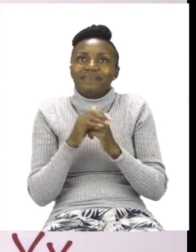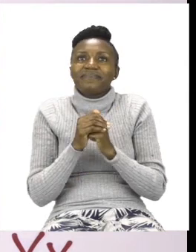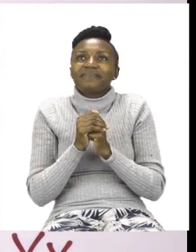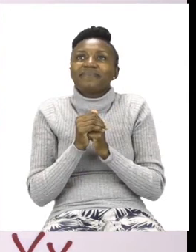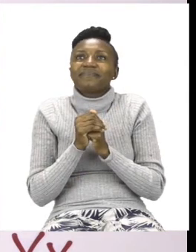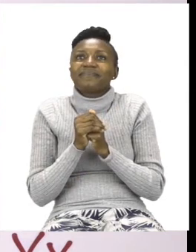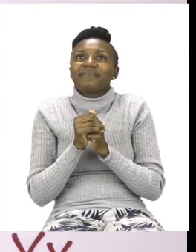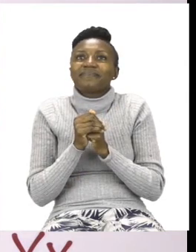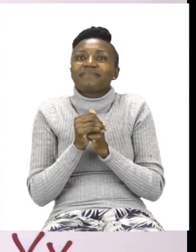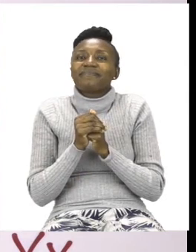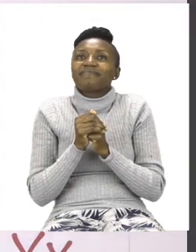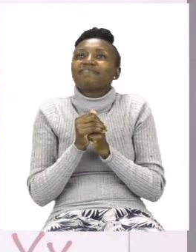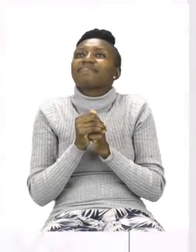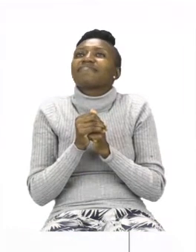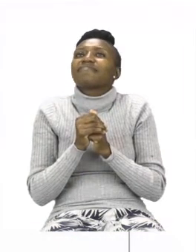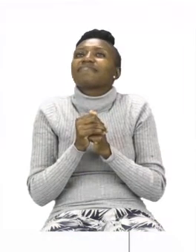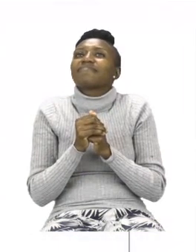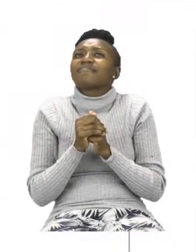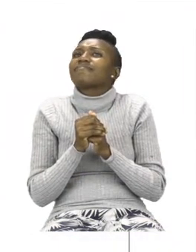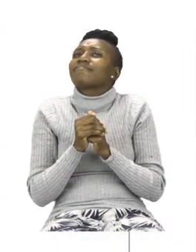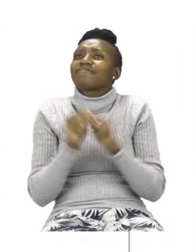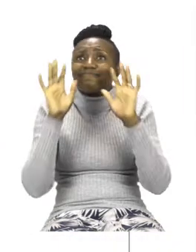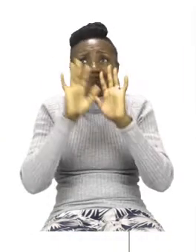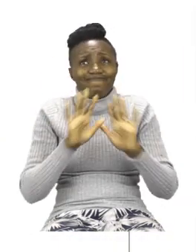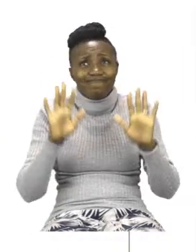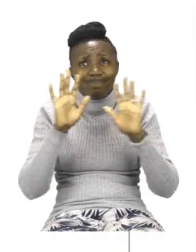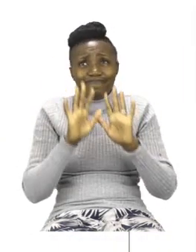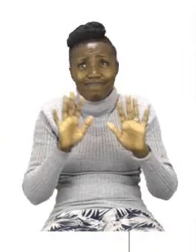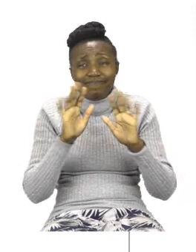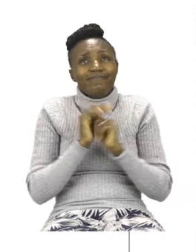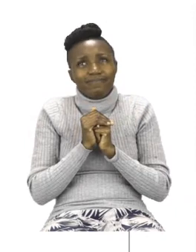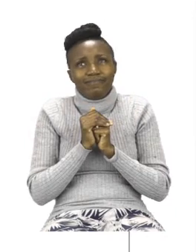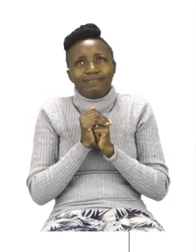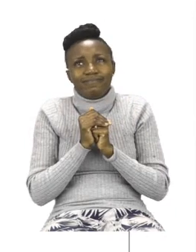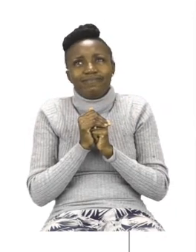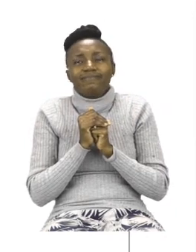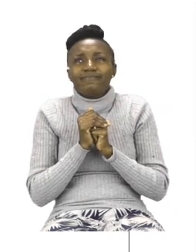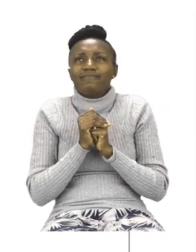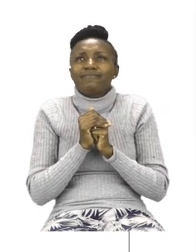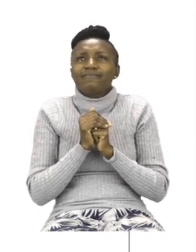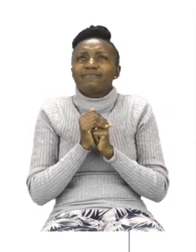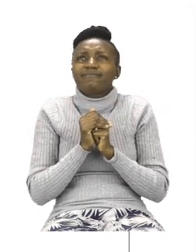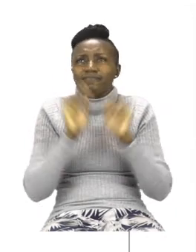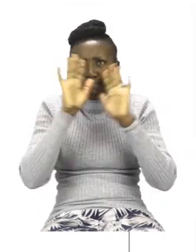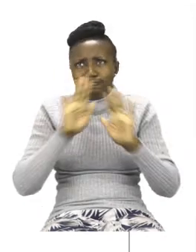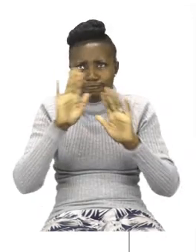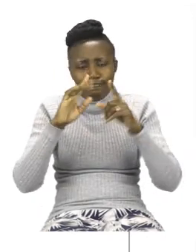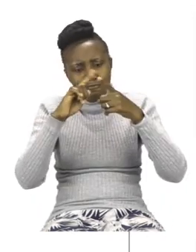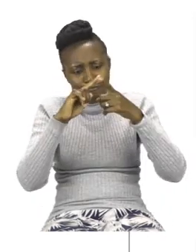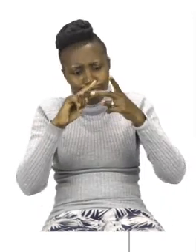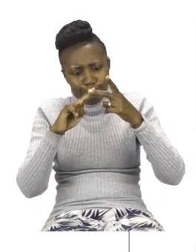page 12, we are going to be doing some coloring, but not just any coloring. We are going to color two different types